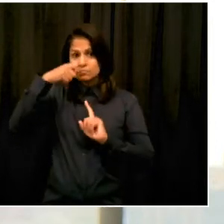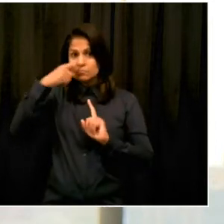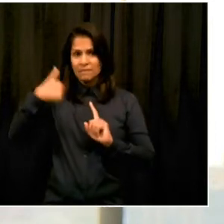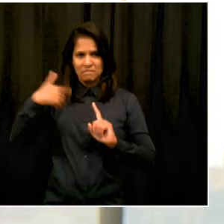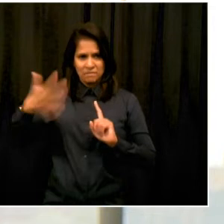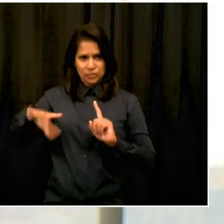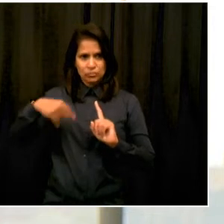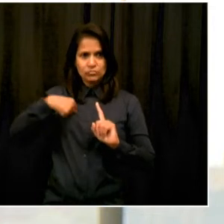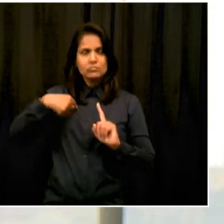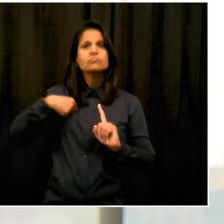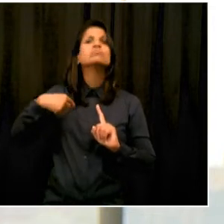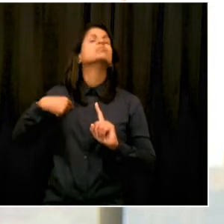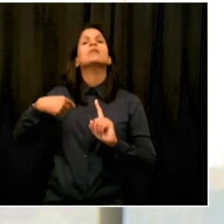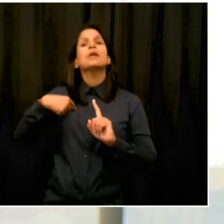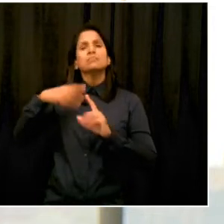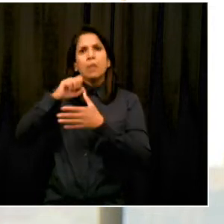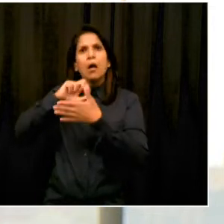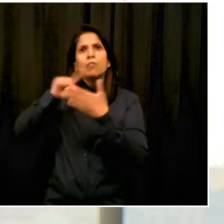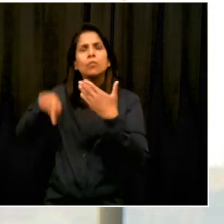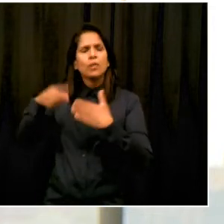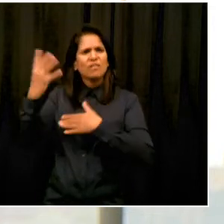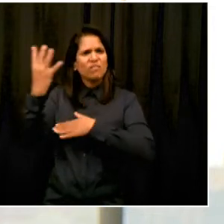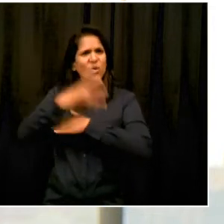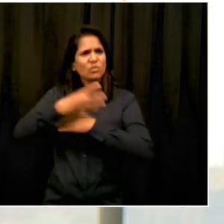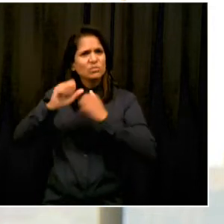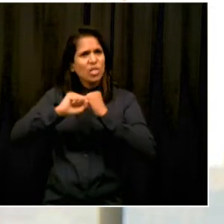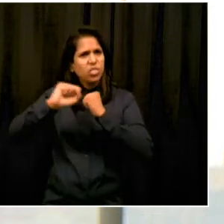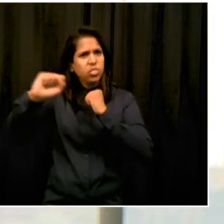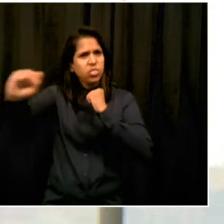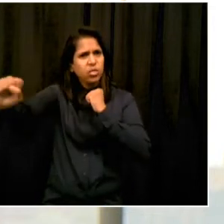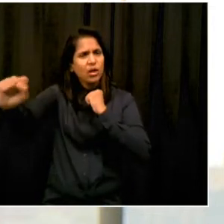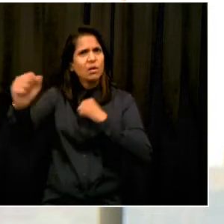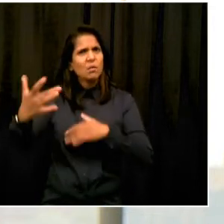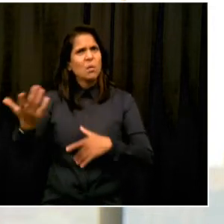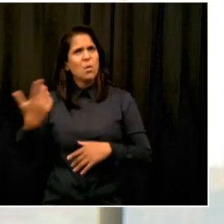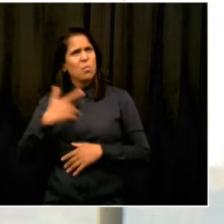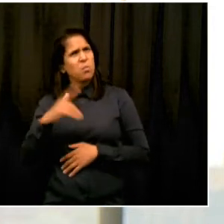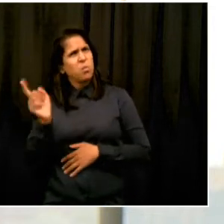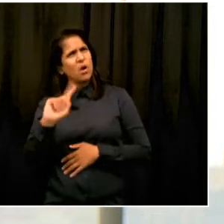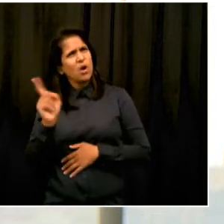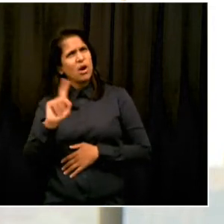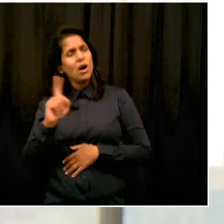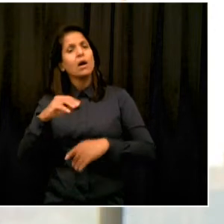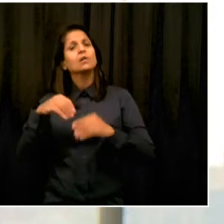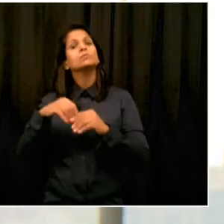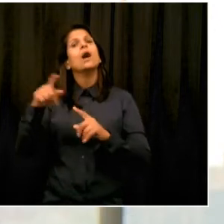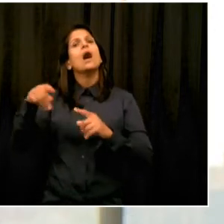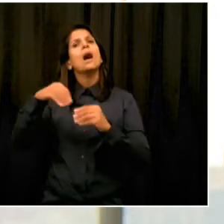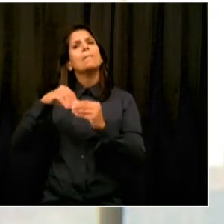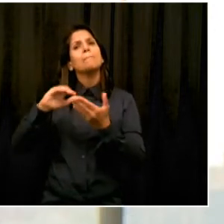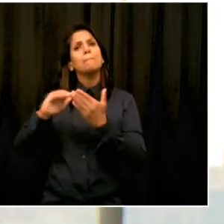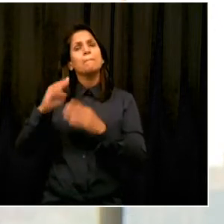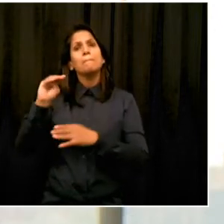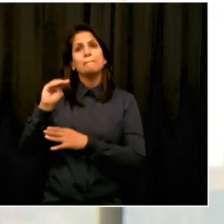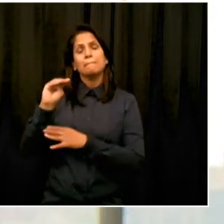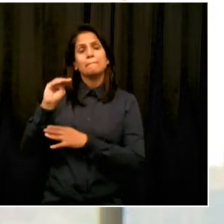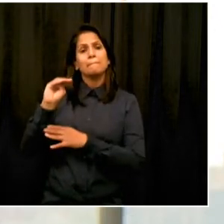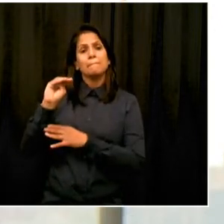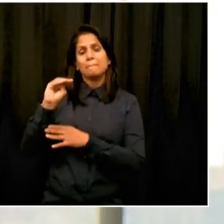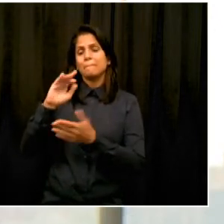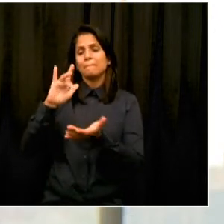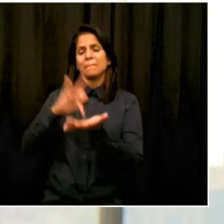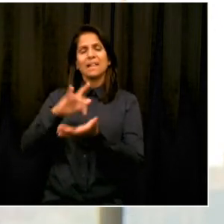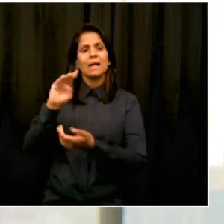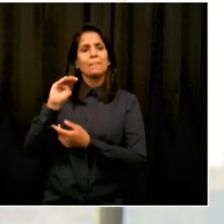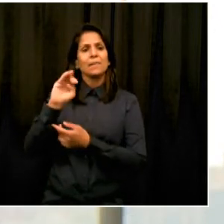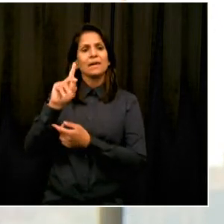citywide average is, do we know, for most of the testing that's going on in other locations, and then compare that